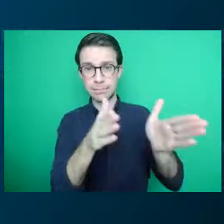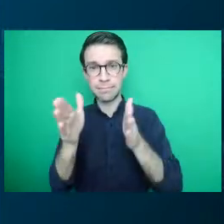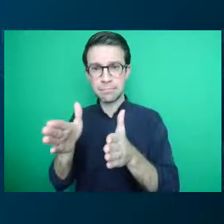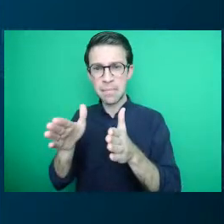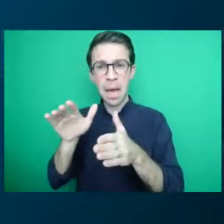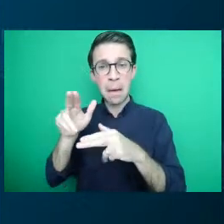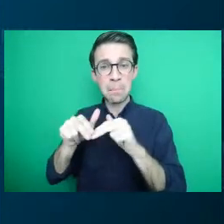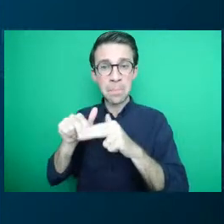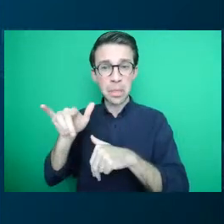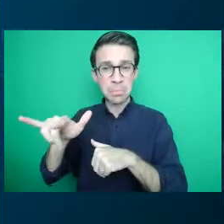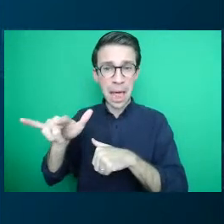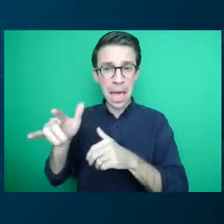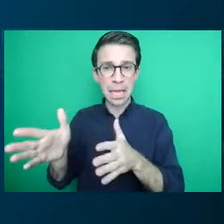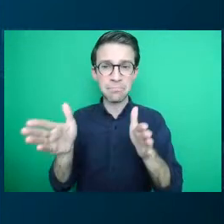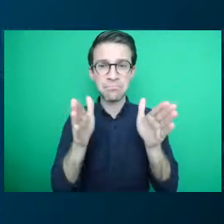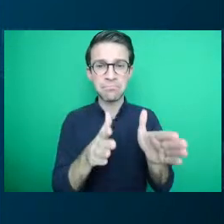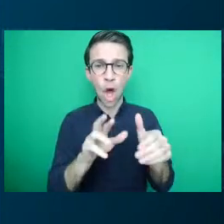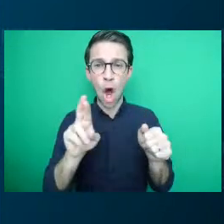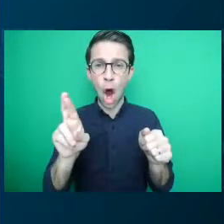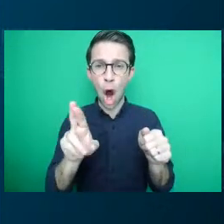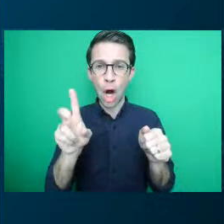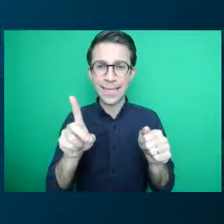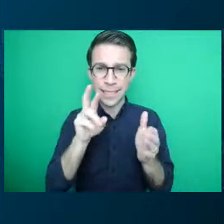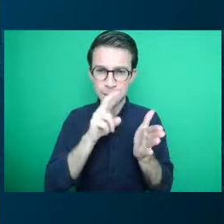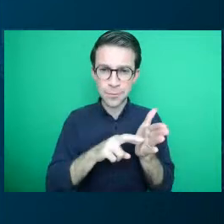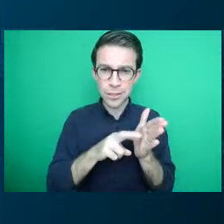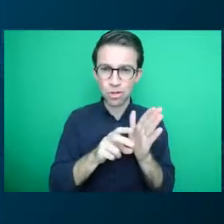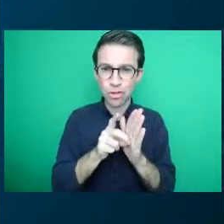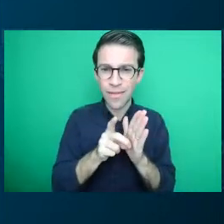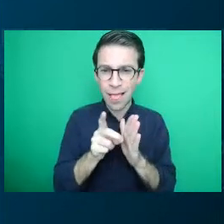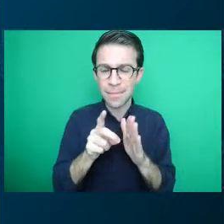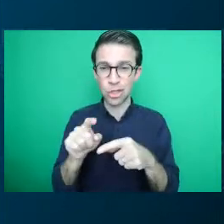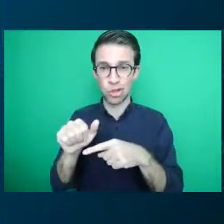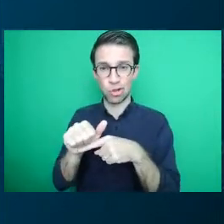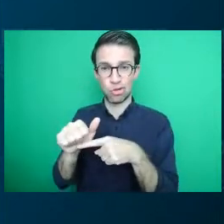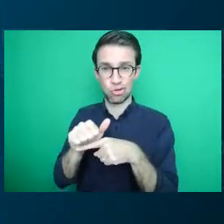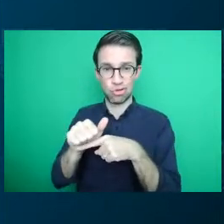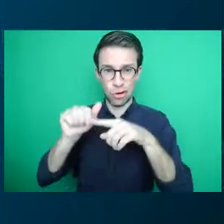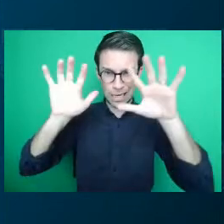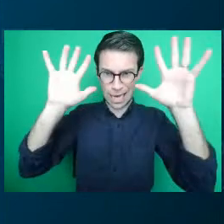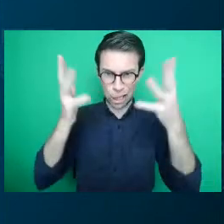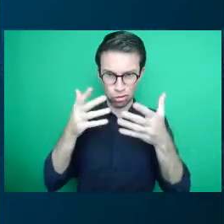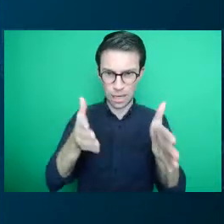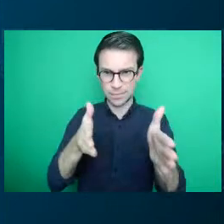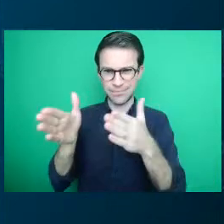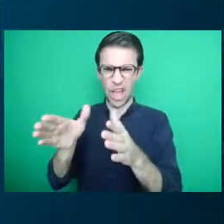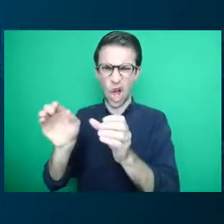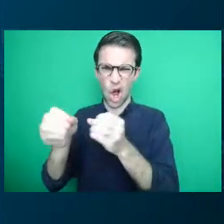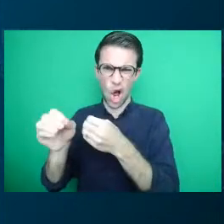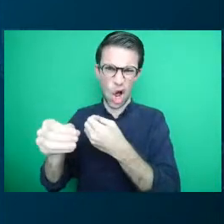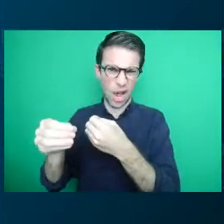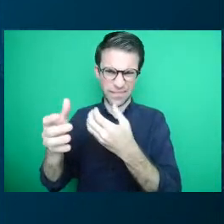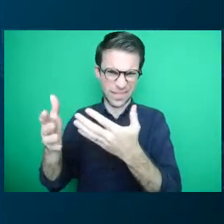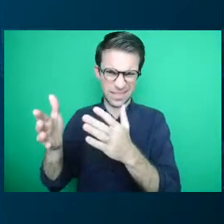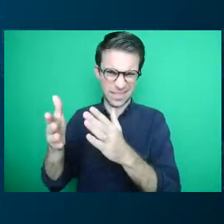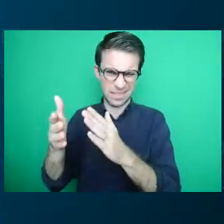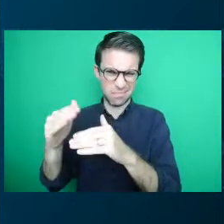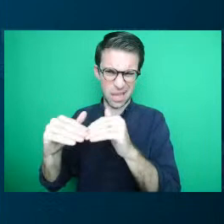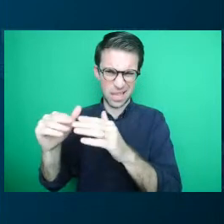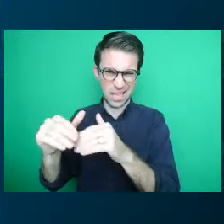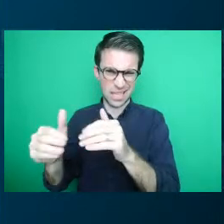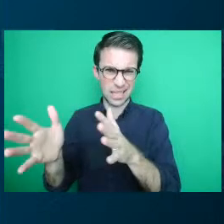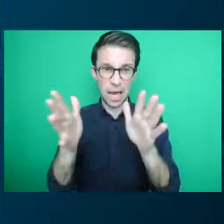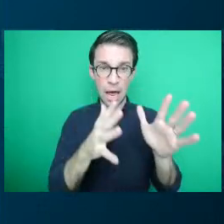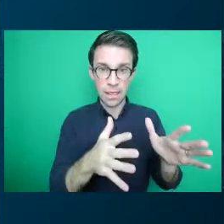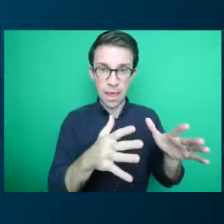a big R&D facility where you can train astronauts. This is where they do budgets and stuff. Come on, really? Tracking dishes and a launch pad.